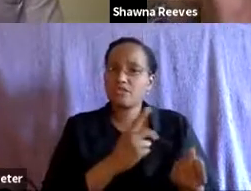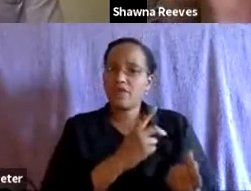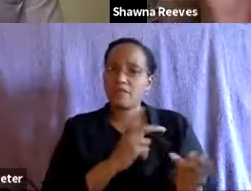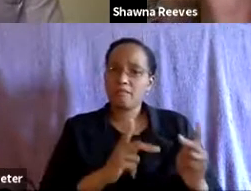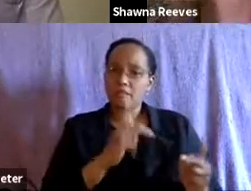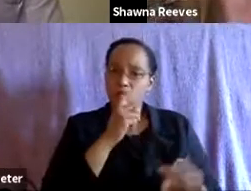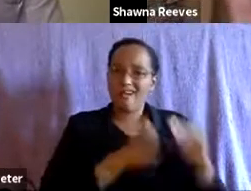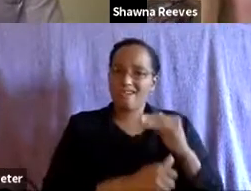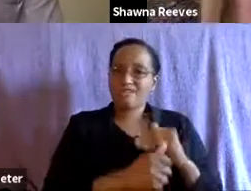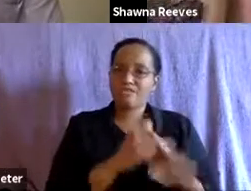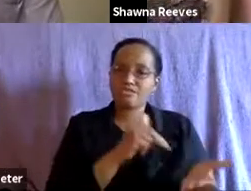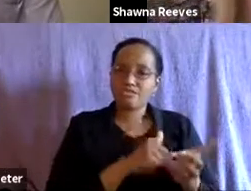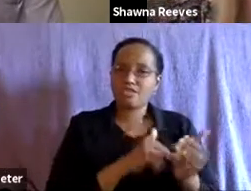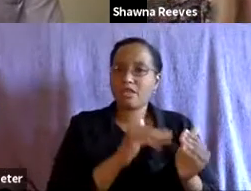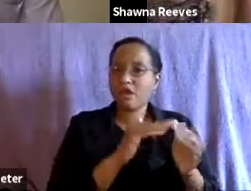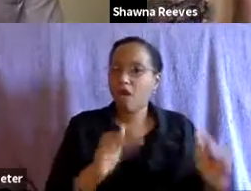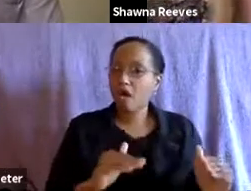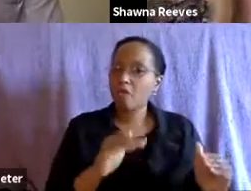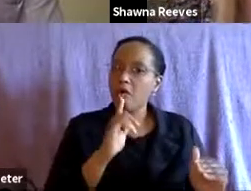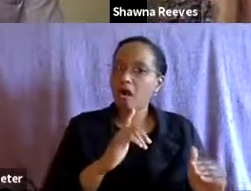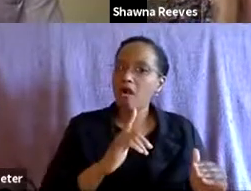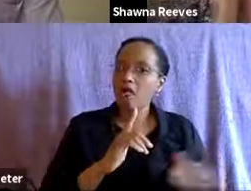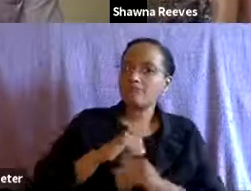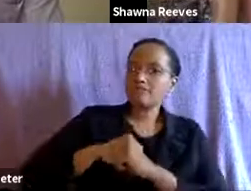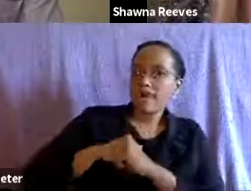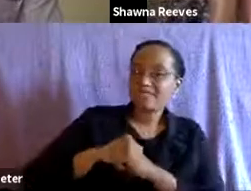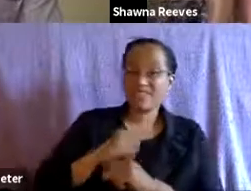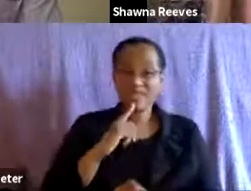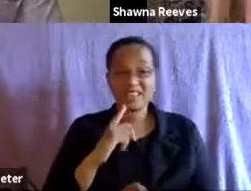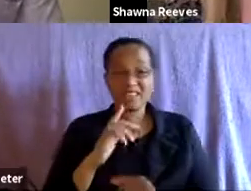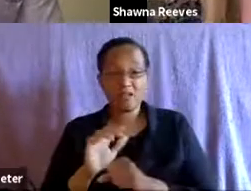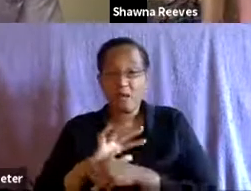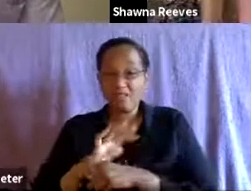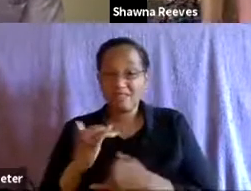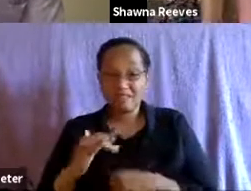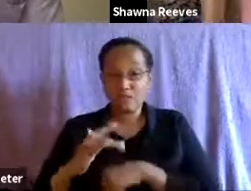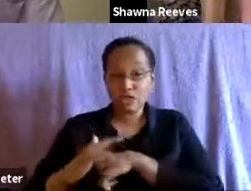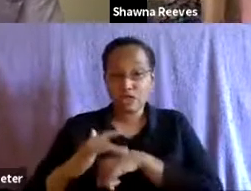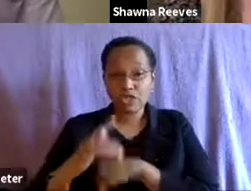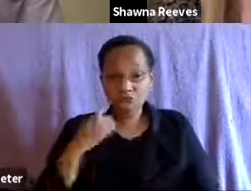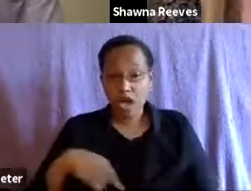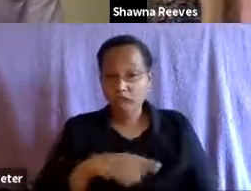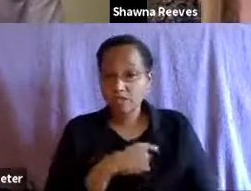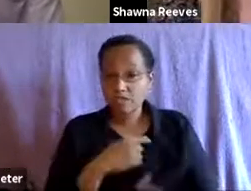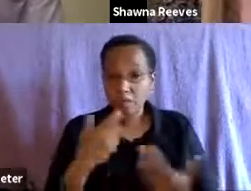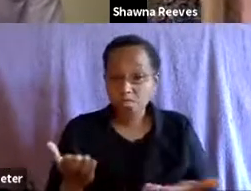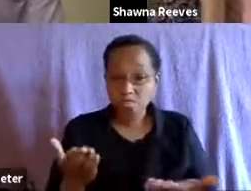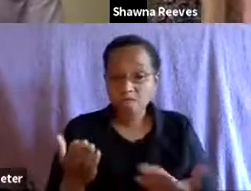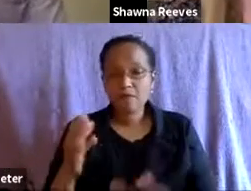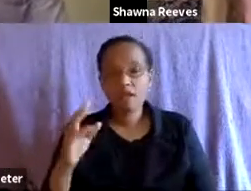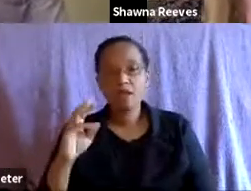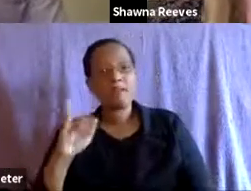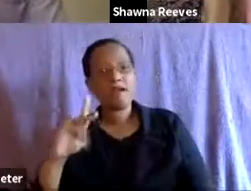initiatives, either with Canner or with other groups? Are there ways that people can get involved to make sure that these residents